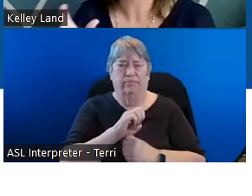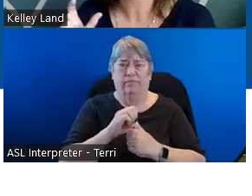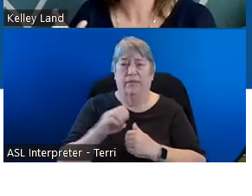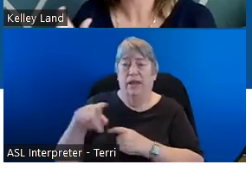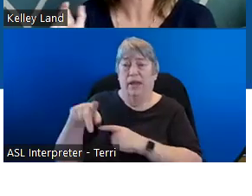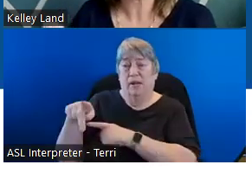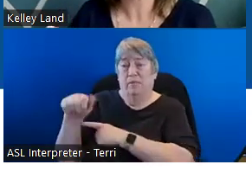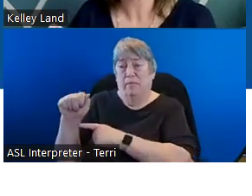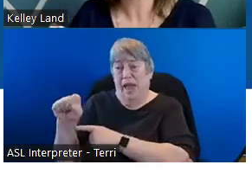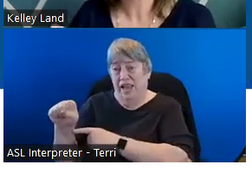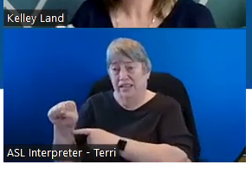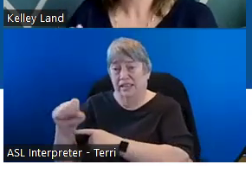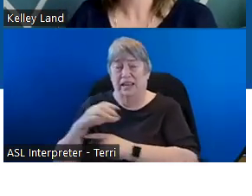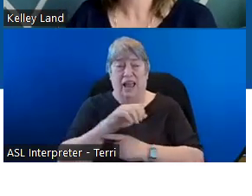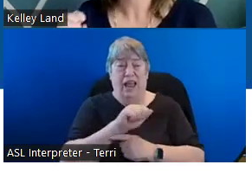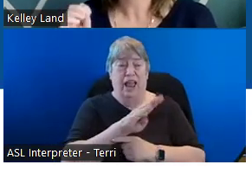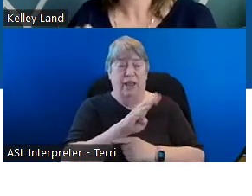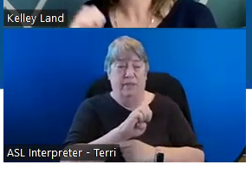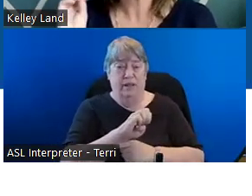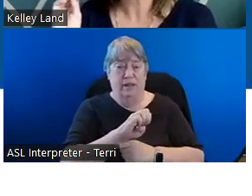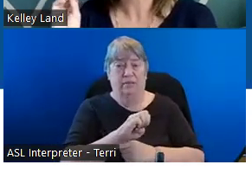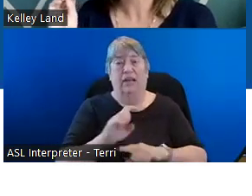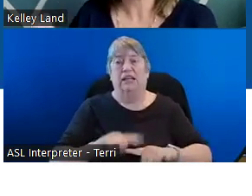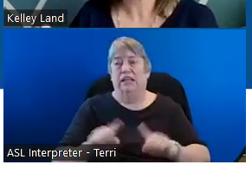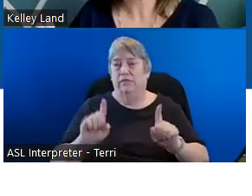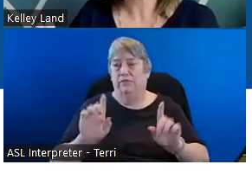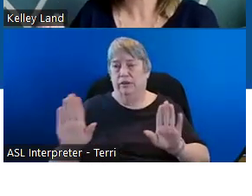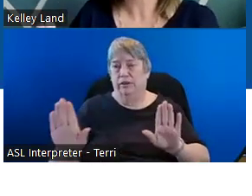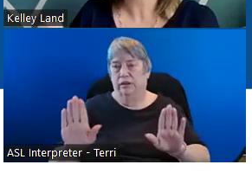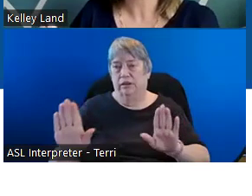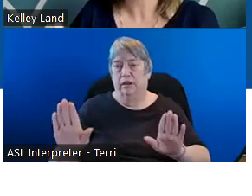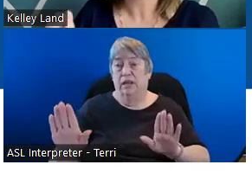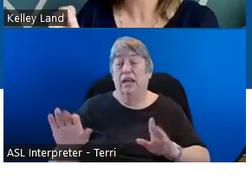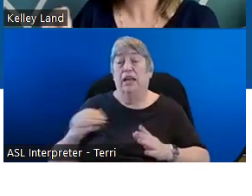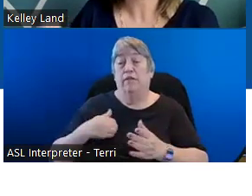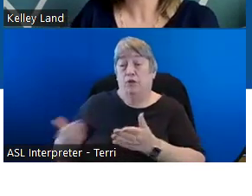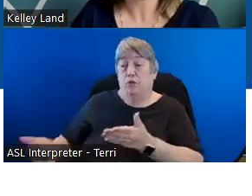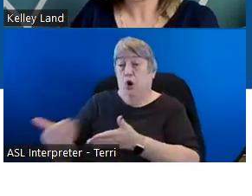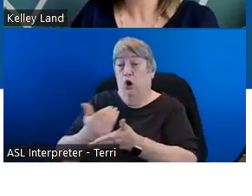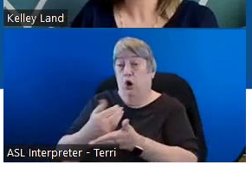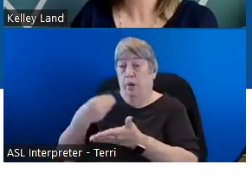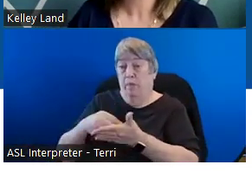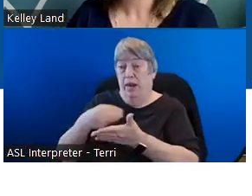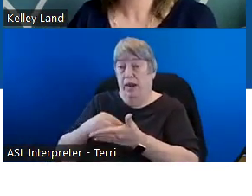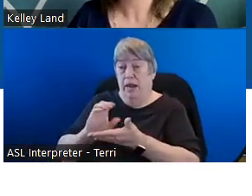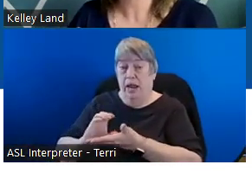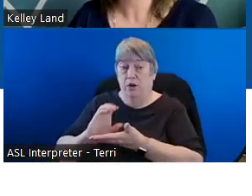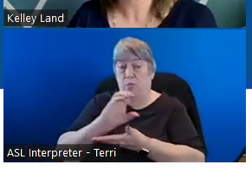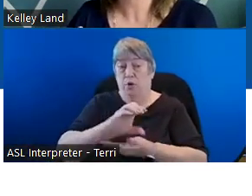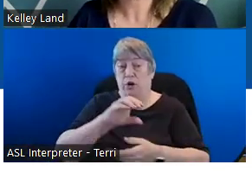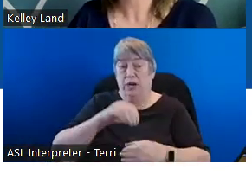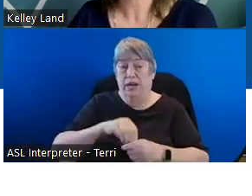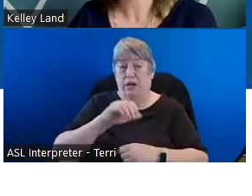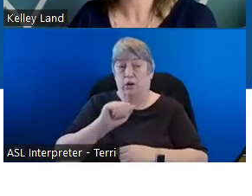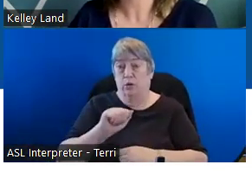ABLE accounts are very different. If you put wages into an ABLE account,